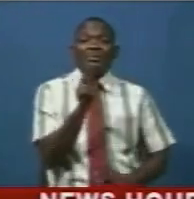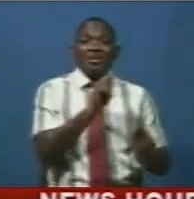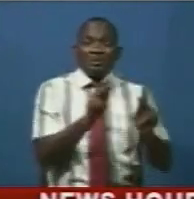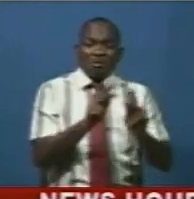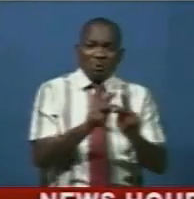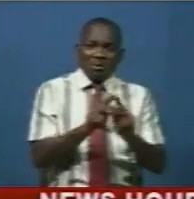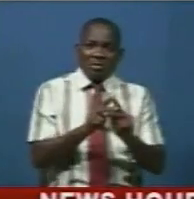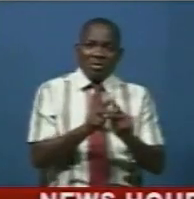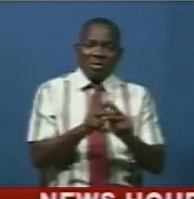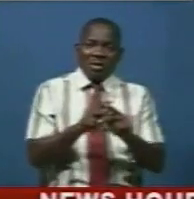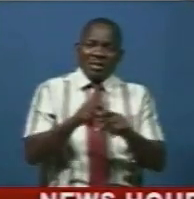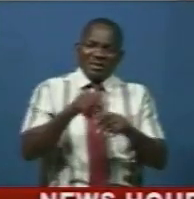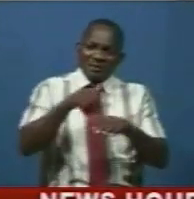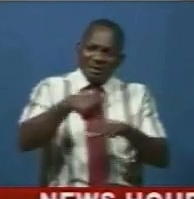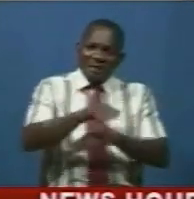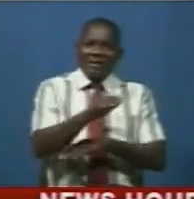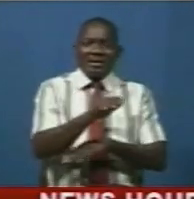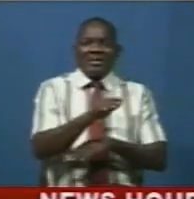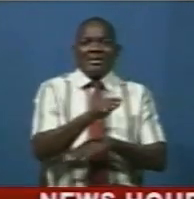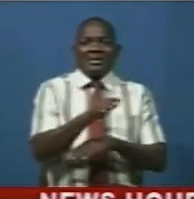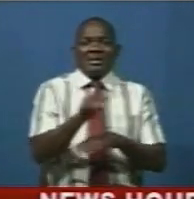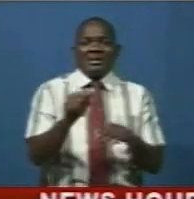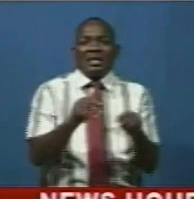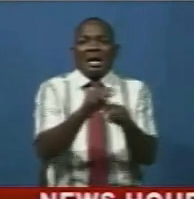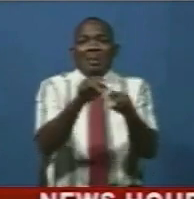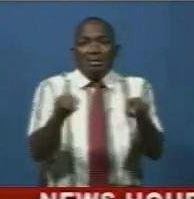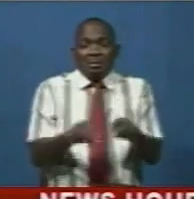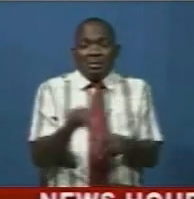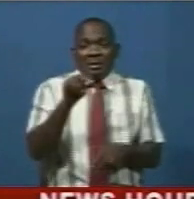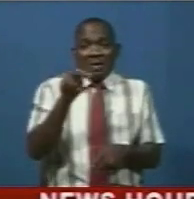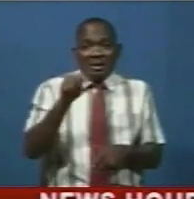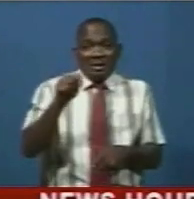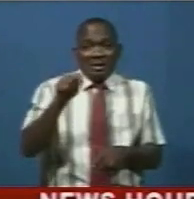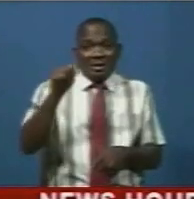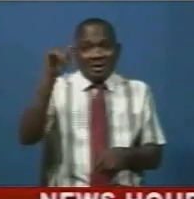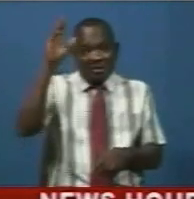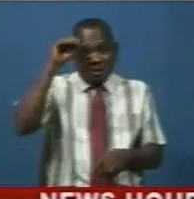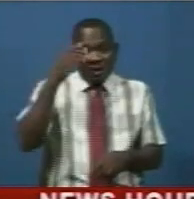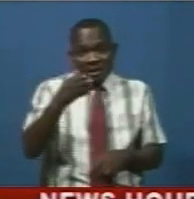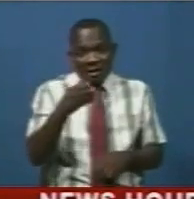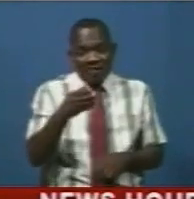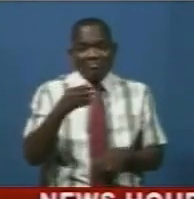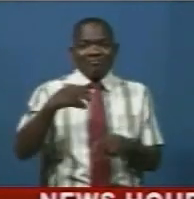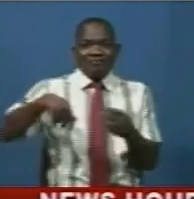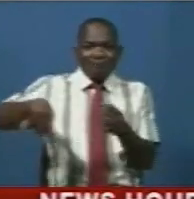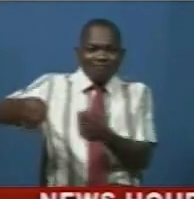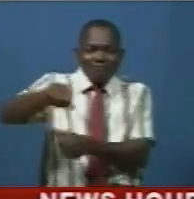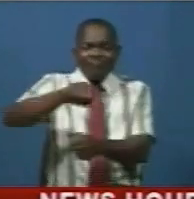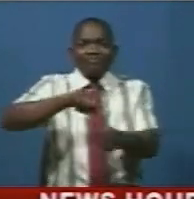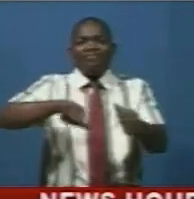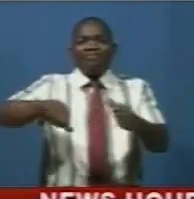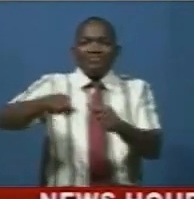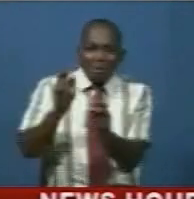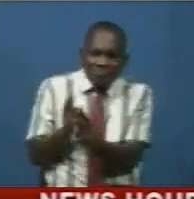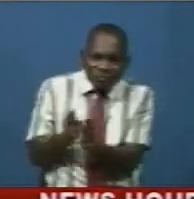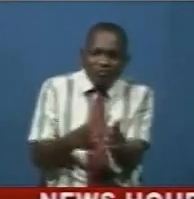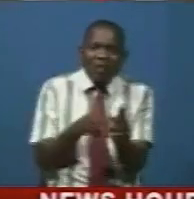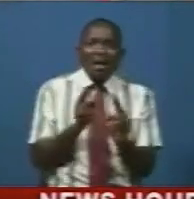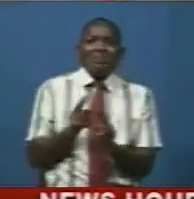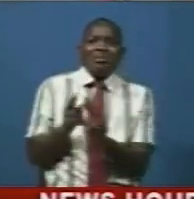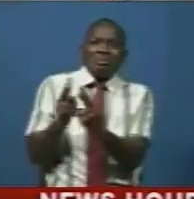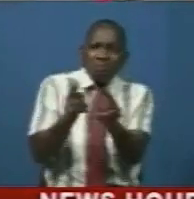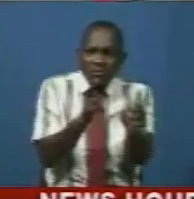have been set loose in the municipality of Techiman. They are roaming about,